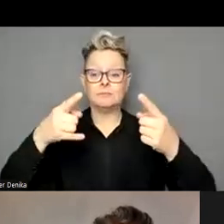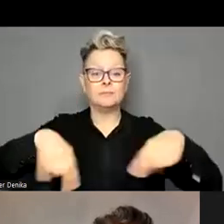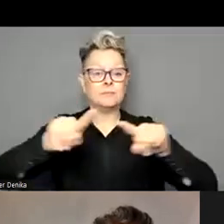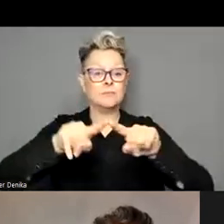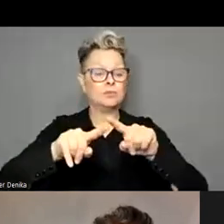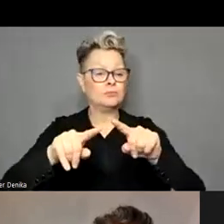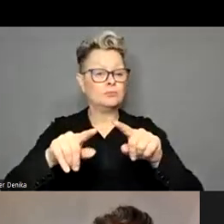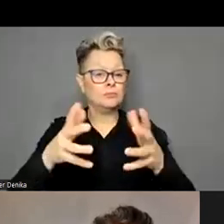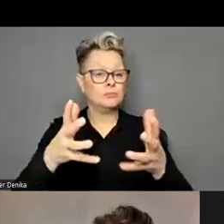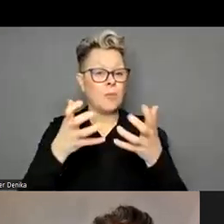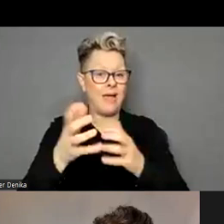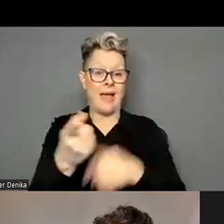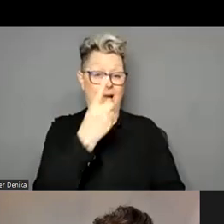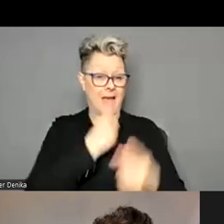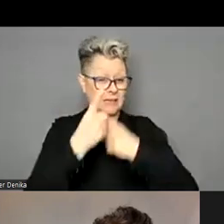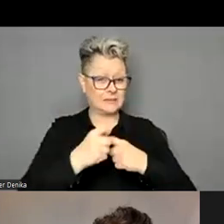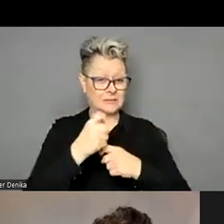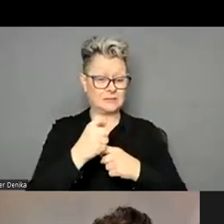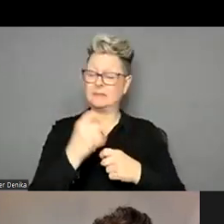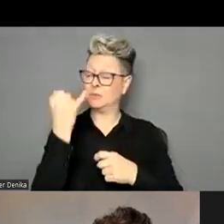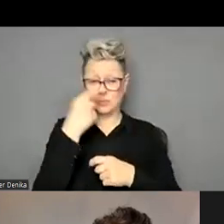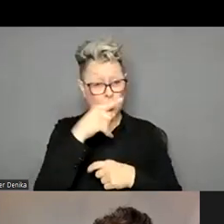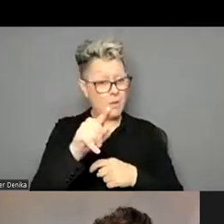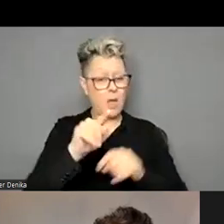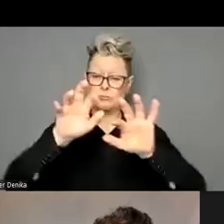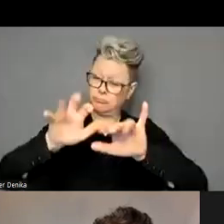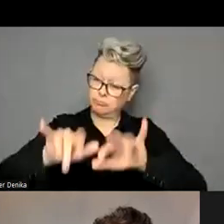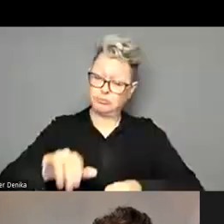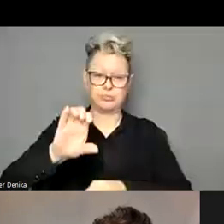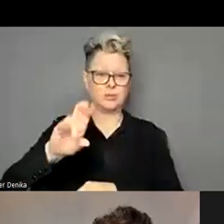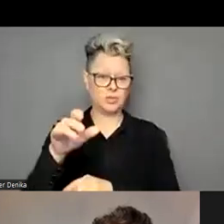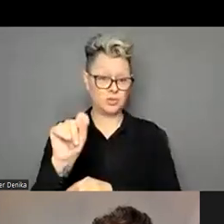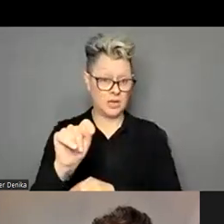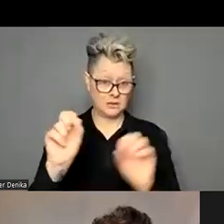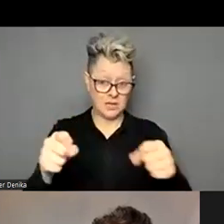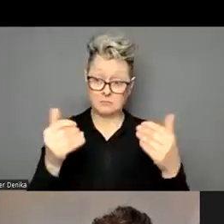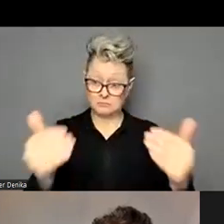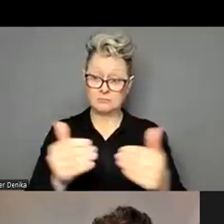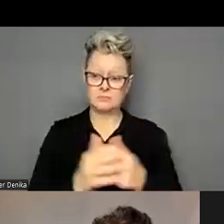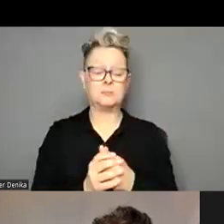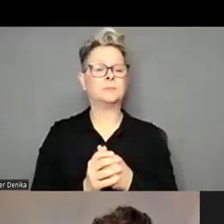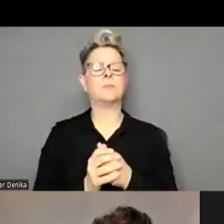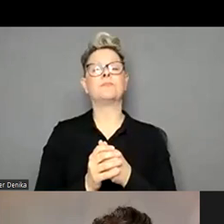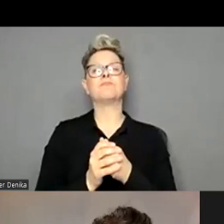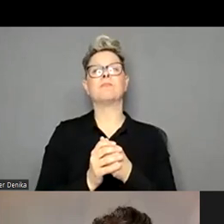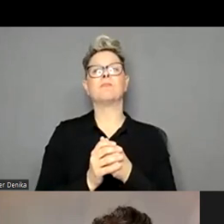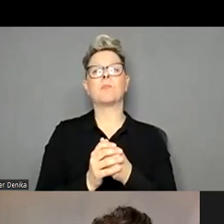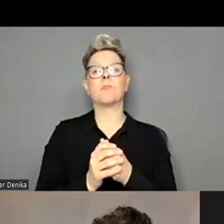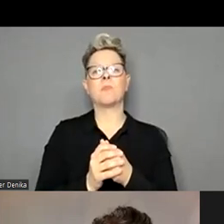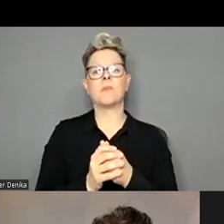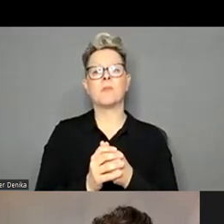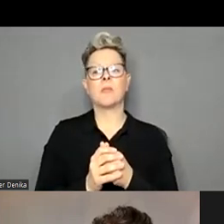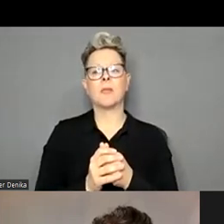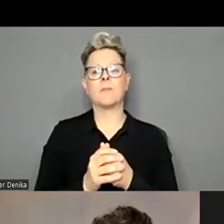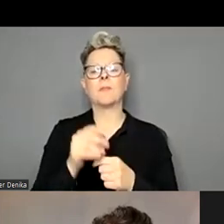any additional questions that they want to throw into chat, please feel free. We'll keep an eye on it. What are the implications, or